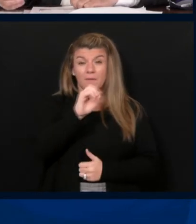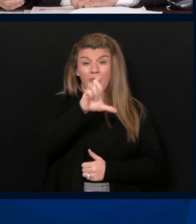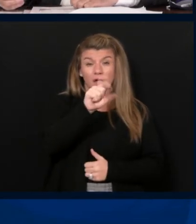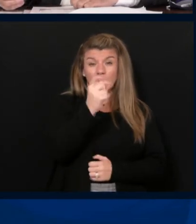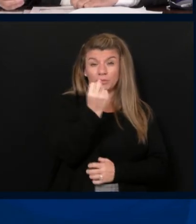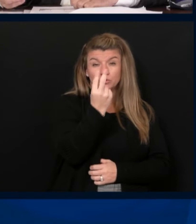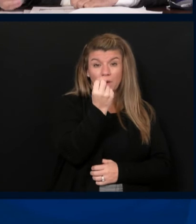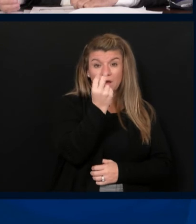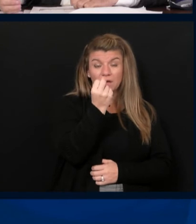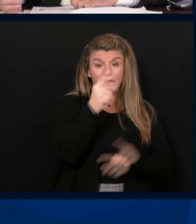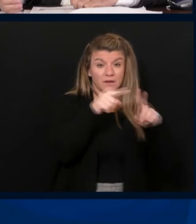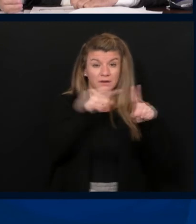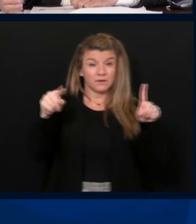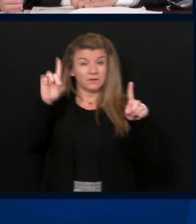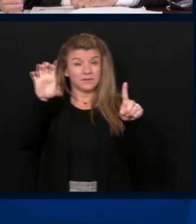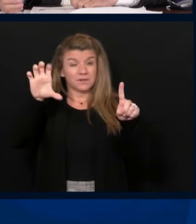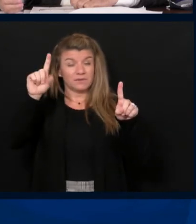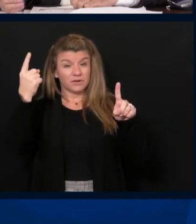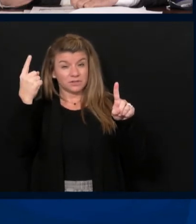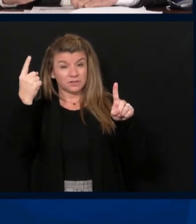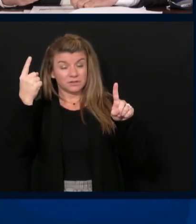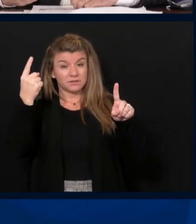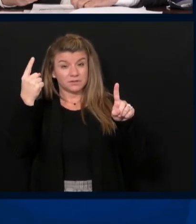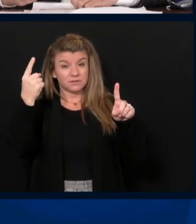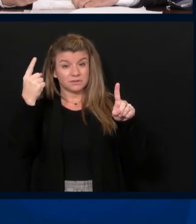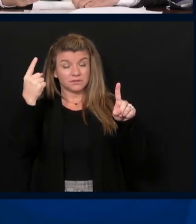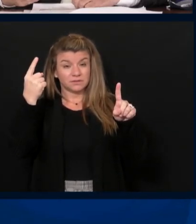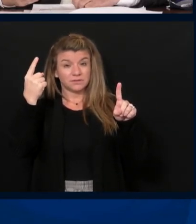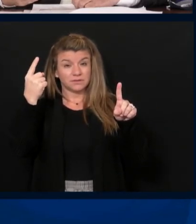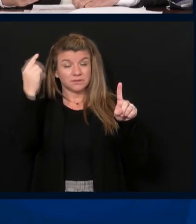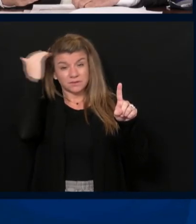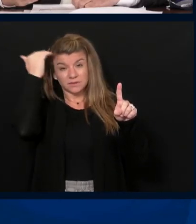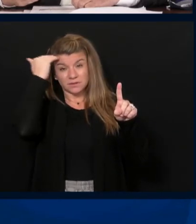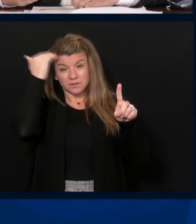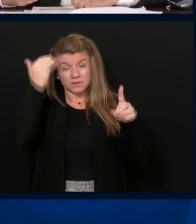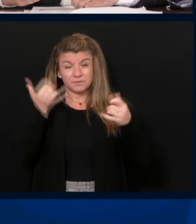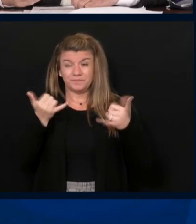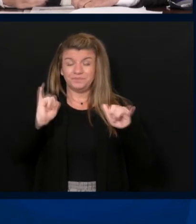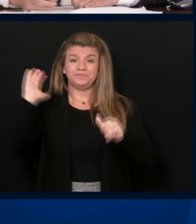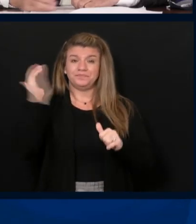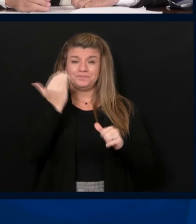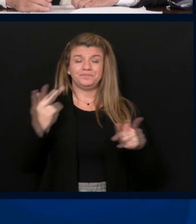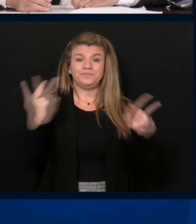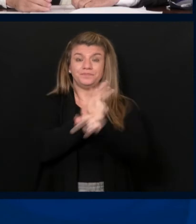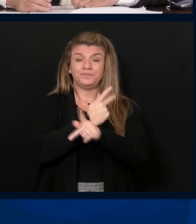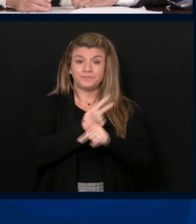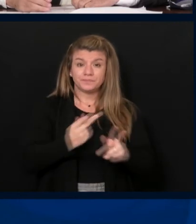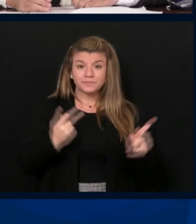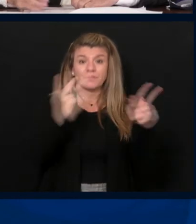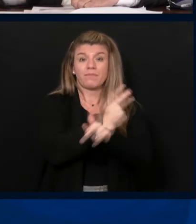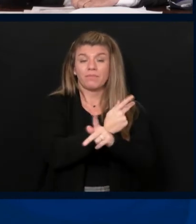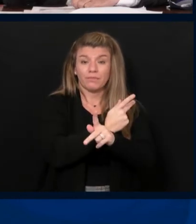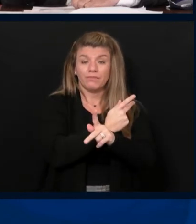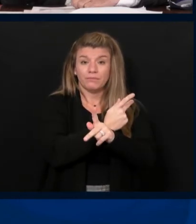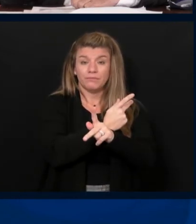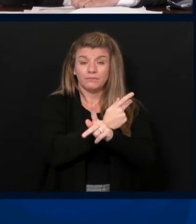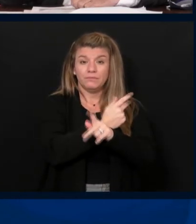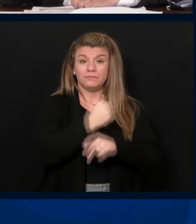until December the 1st, and it's still getting worse. We have now been 8